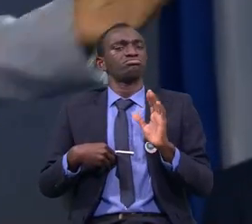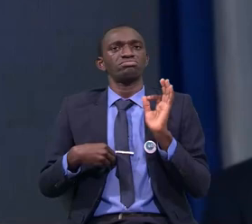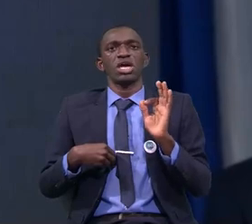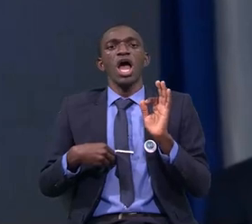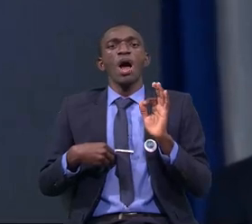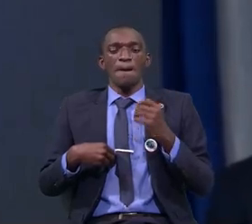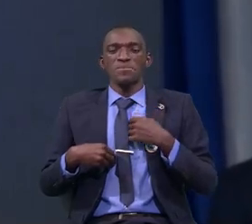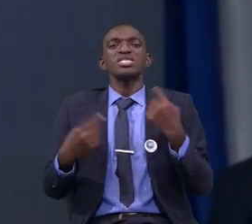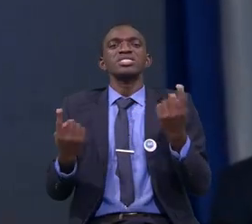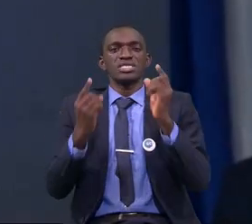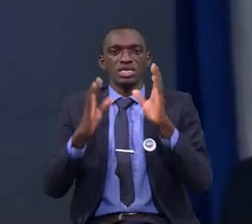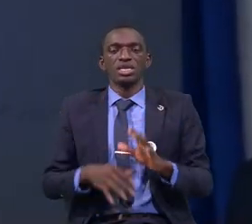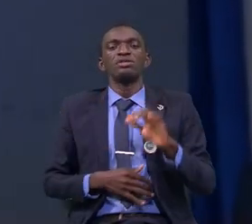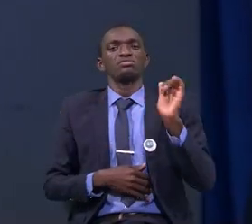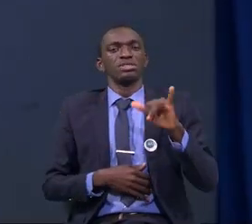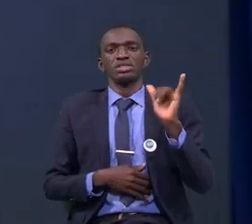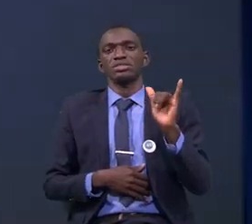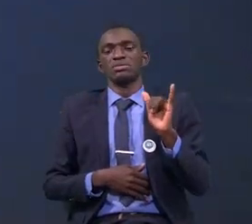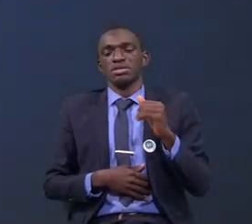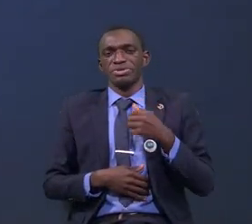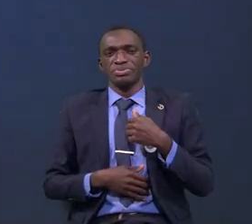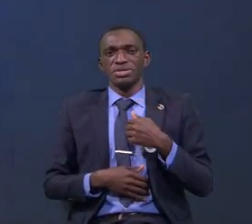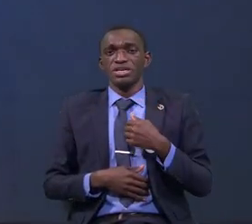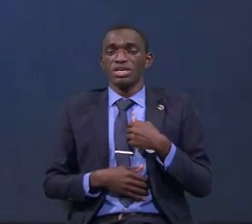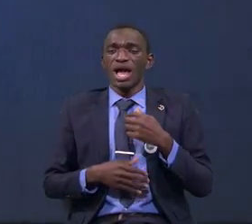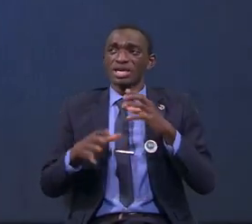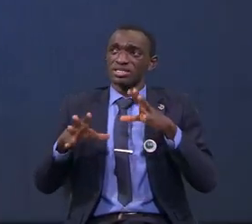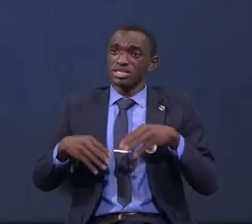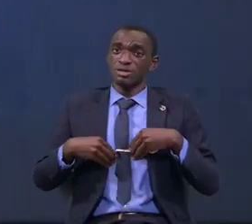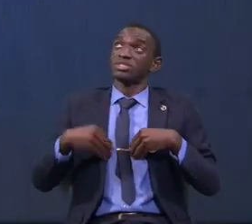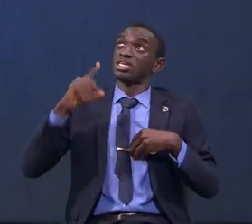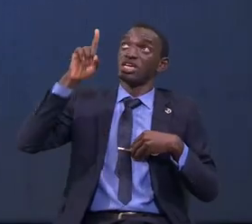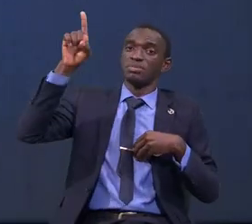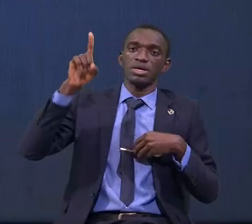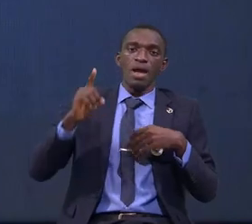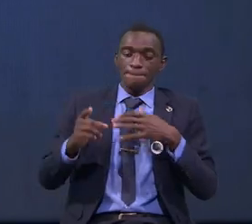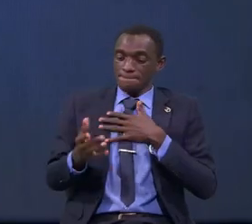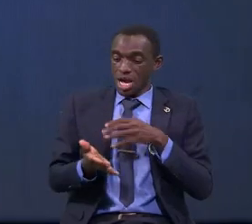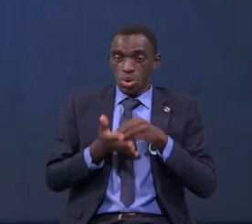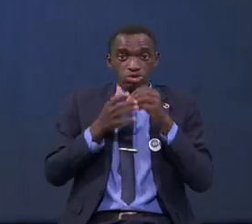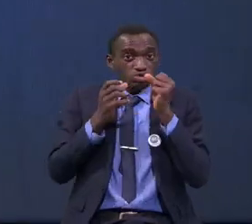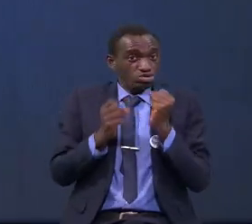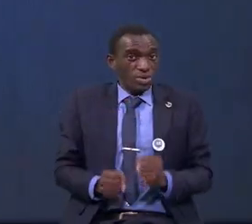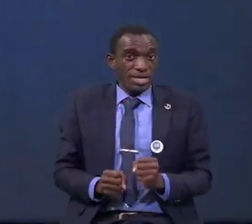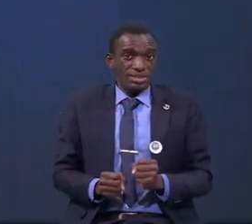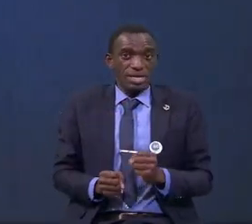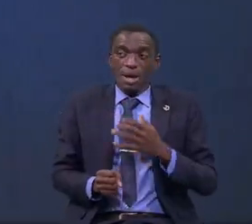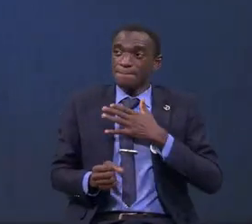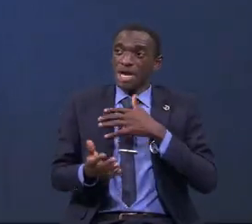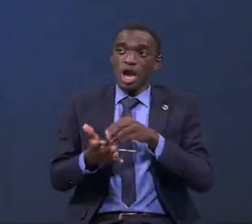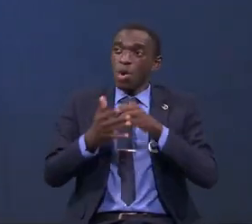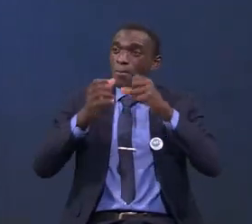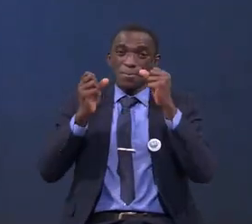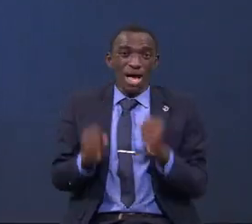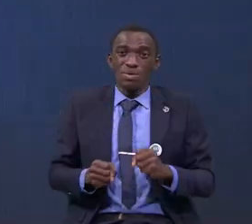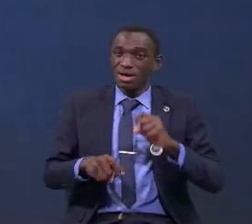sinner. Accepting in your own strength, in your own power. You cannot cut off your